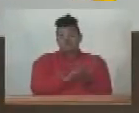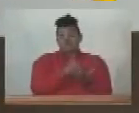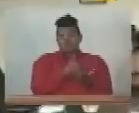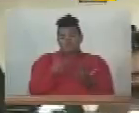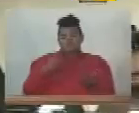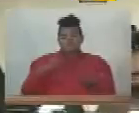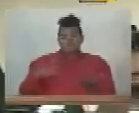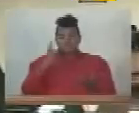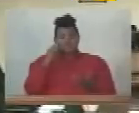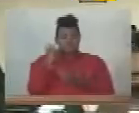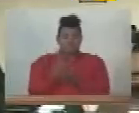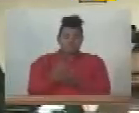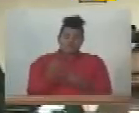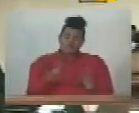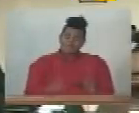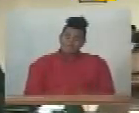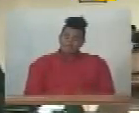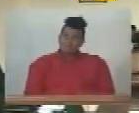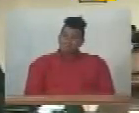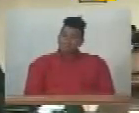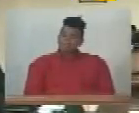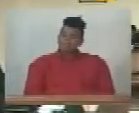approval.